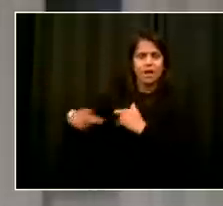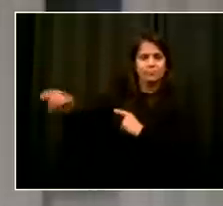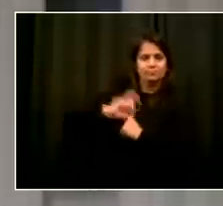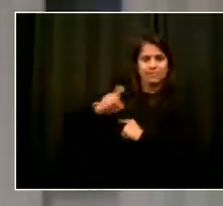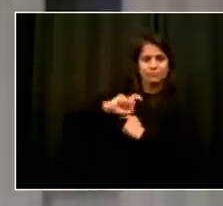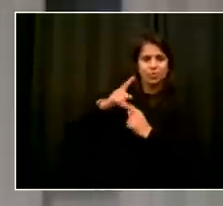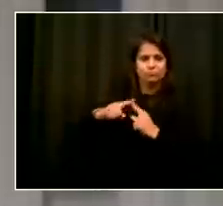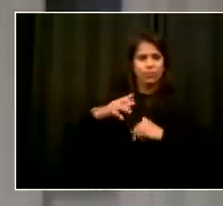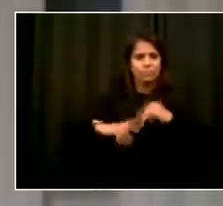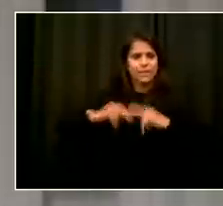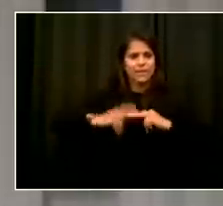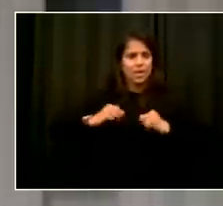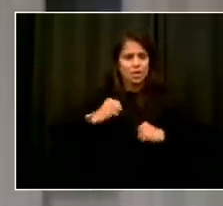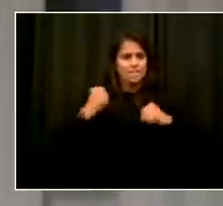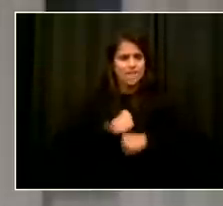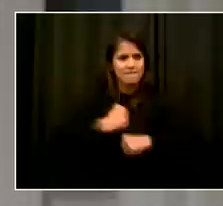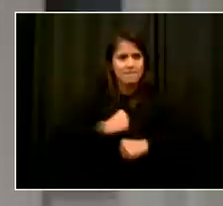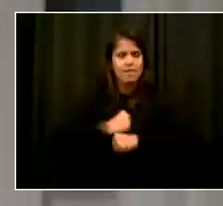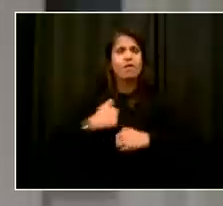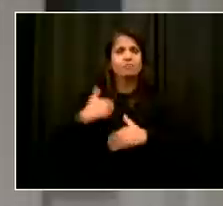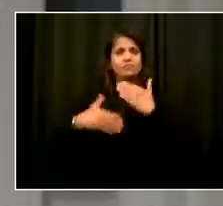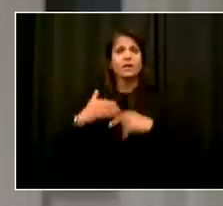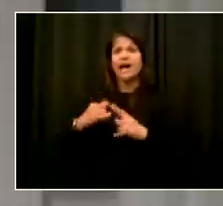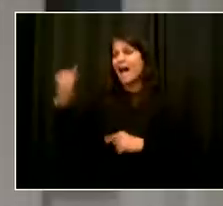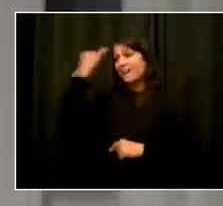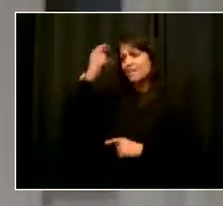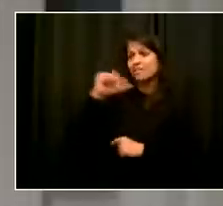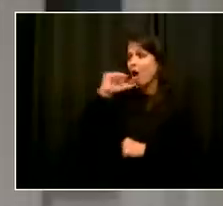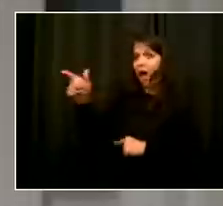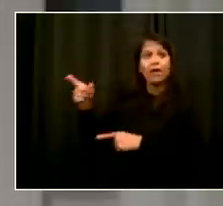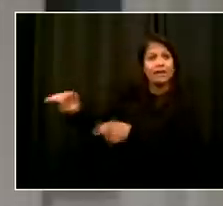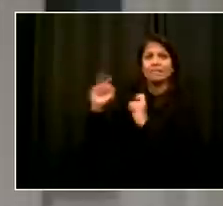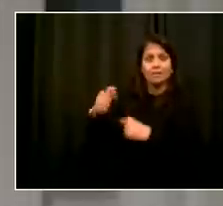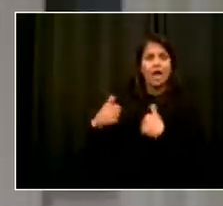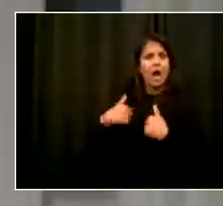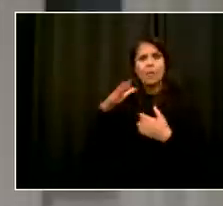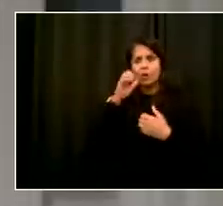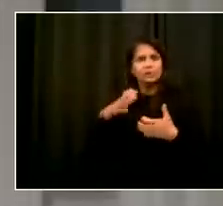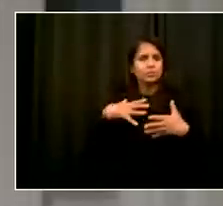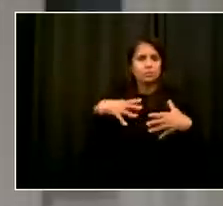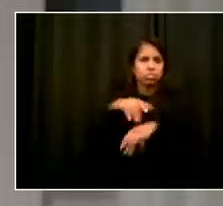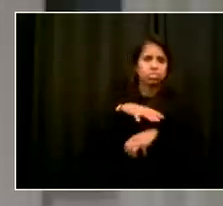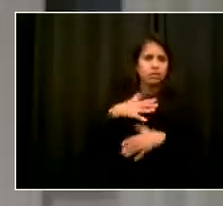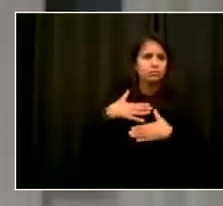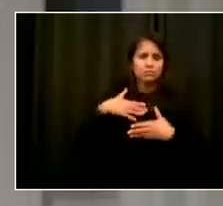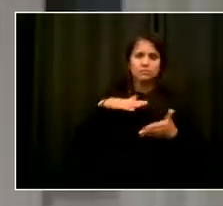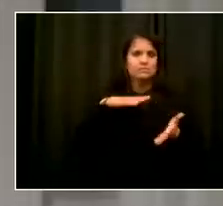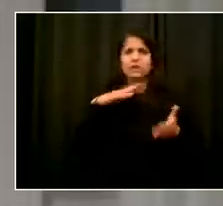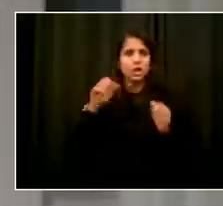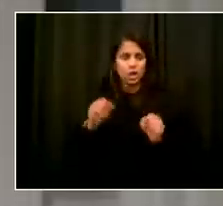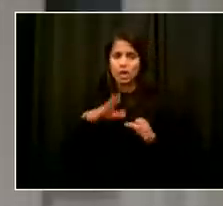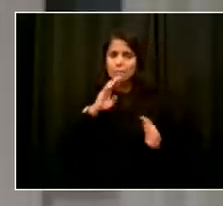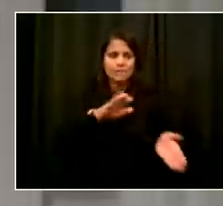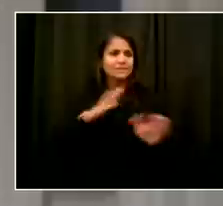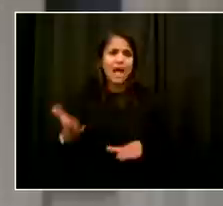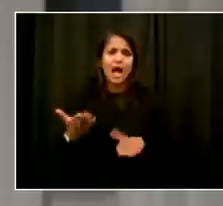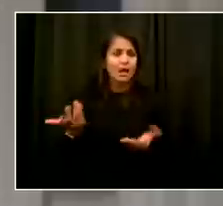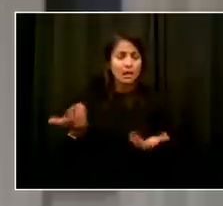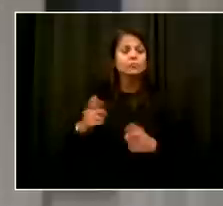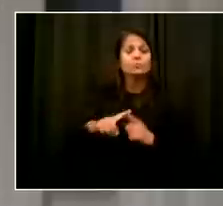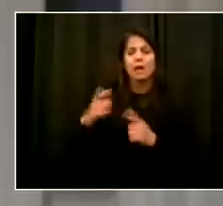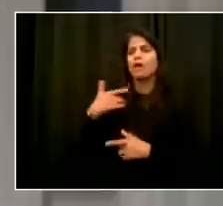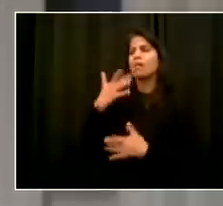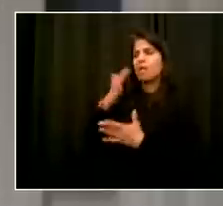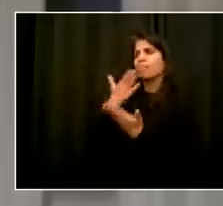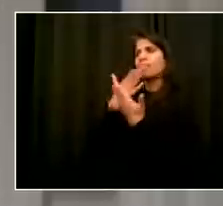it, I would have had to stay in the hospital and remain there for an indefinite amount of time. Thankfully, I was able